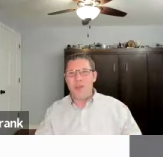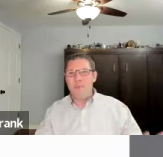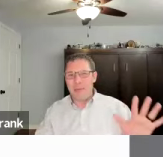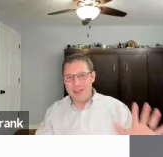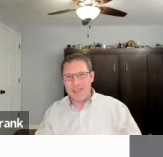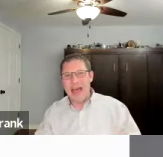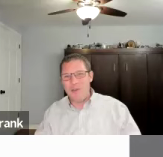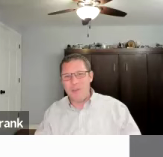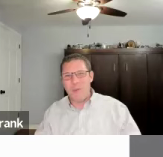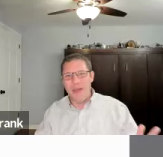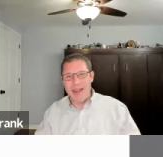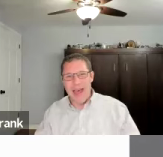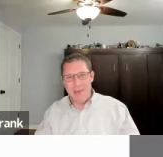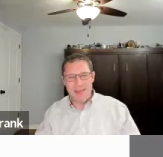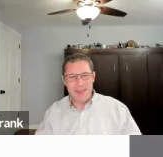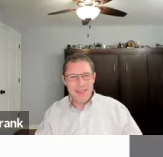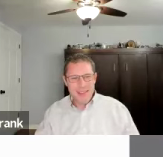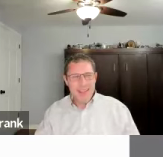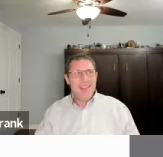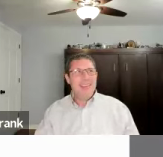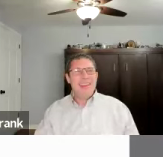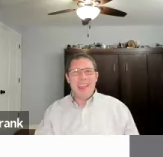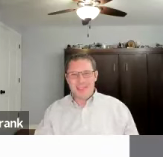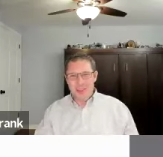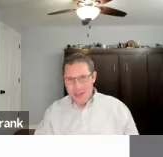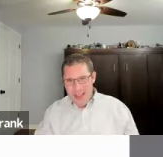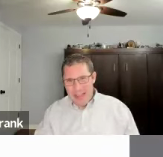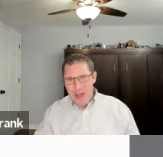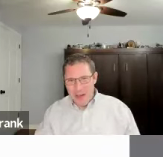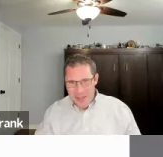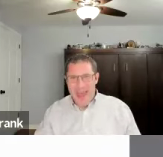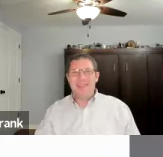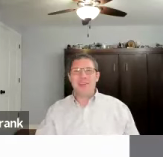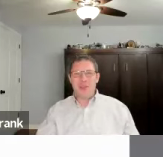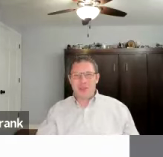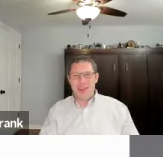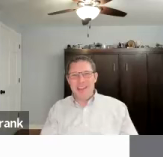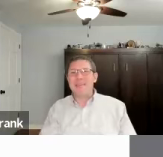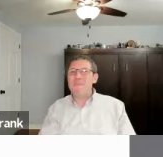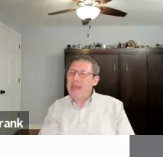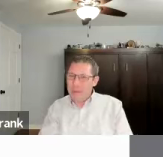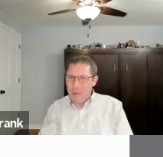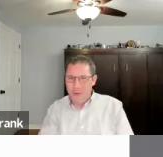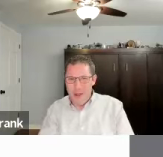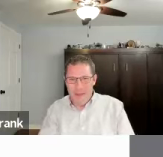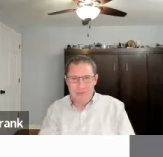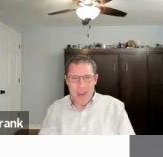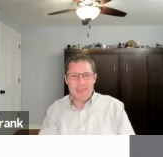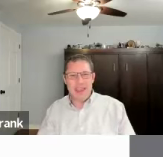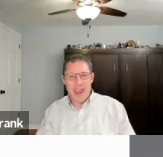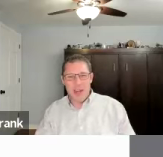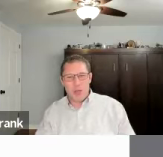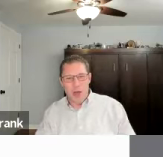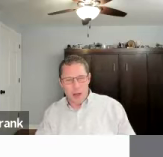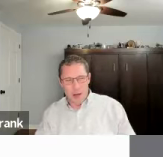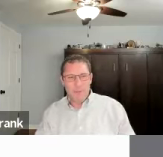period where the public is allowed to provide comment. It's usually a lot longer than that. So usually it's a minimum of 45